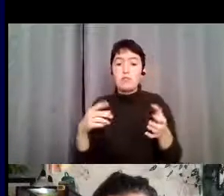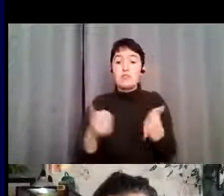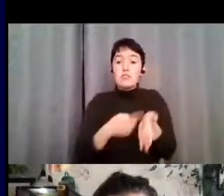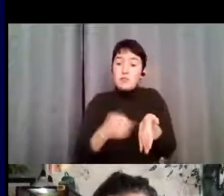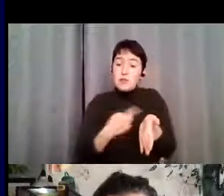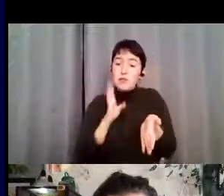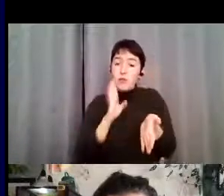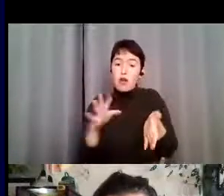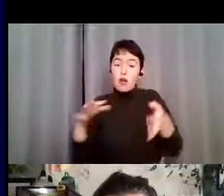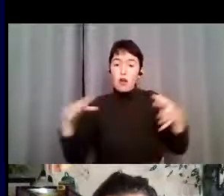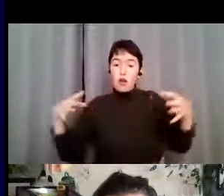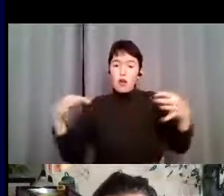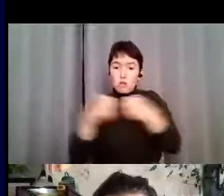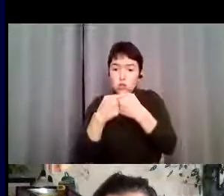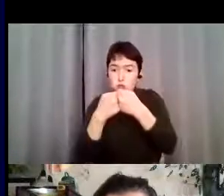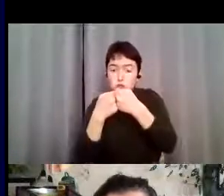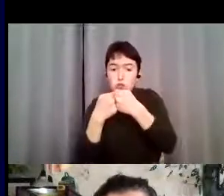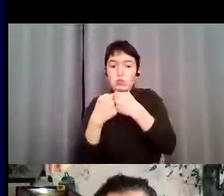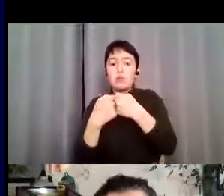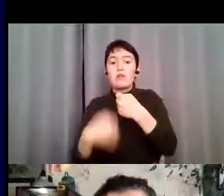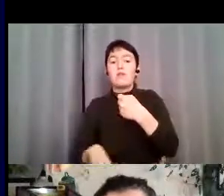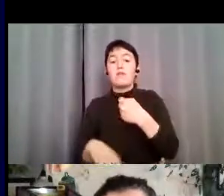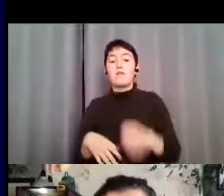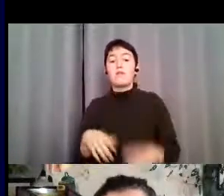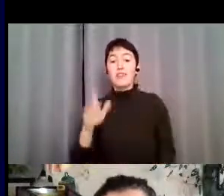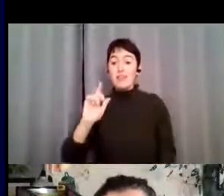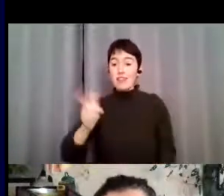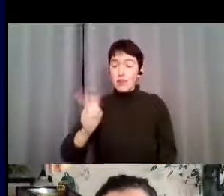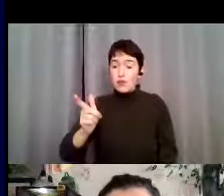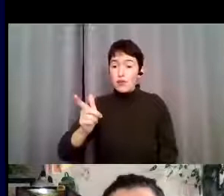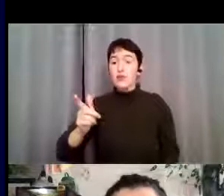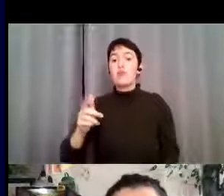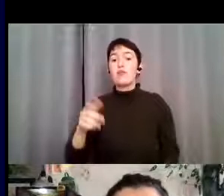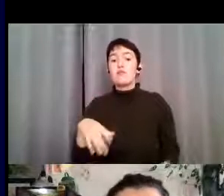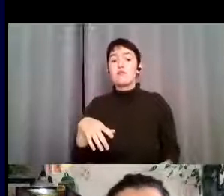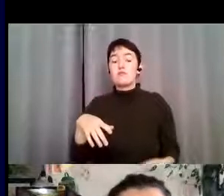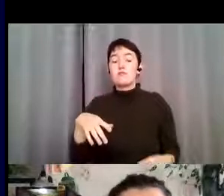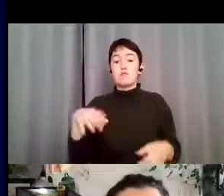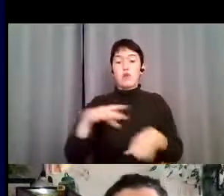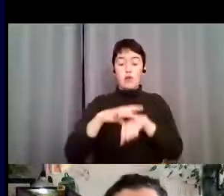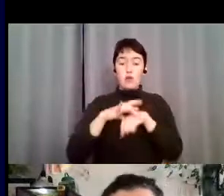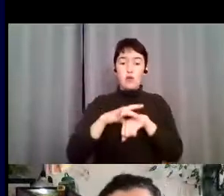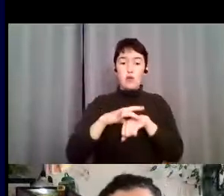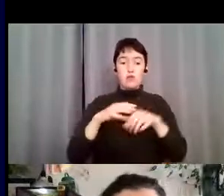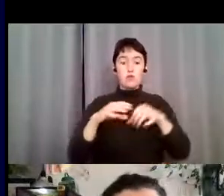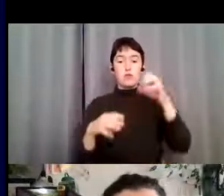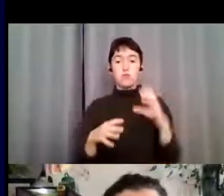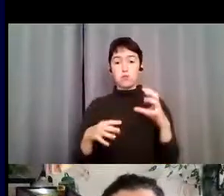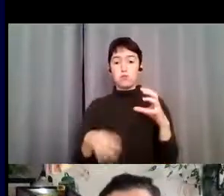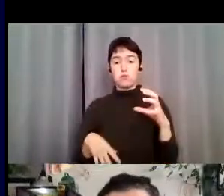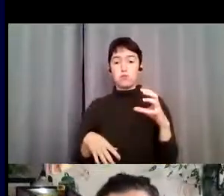so the planet that would later become Earth as we know it was sitting out there in space when we